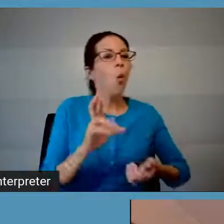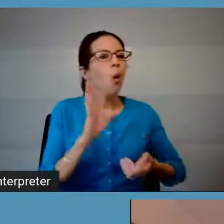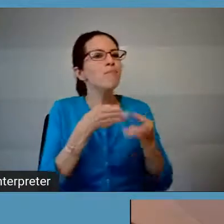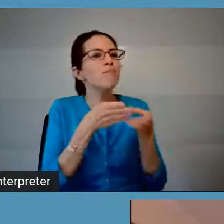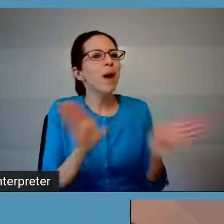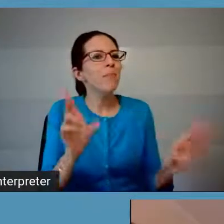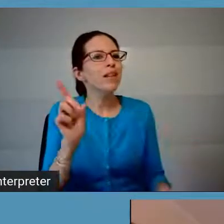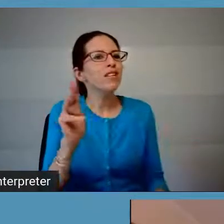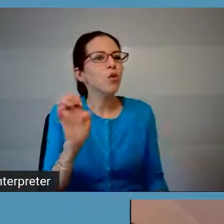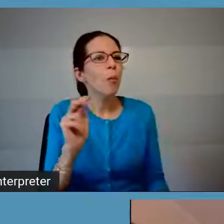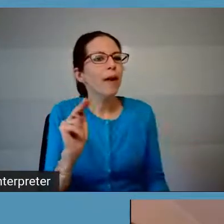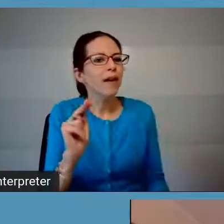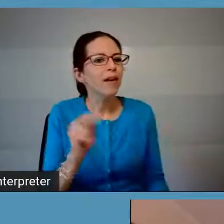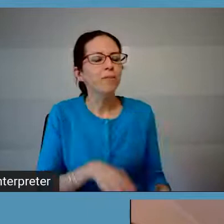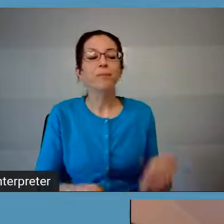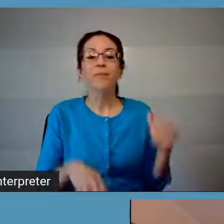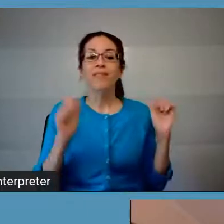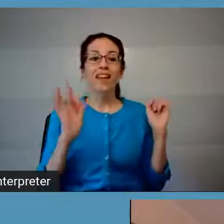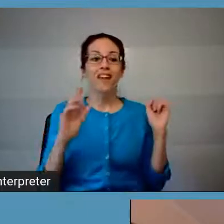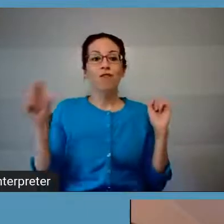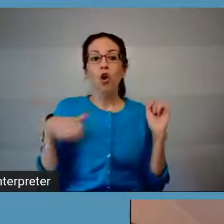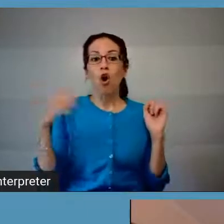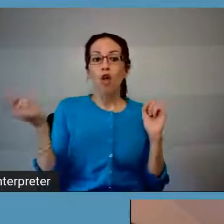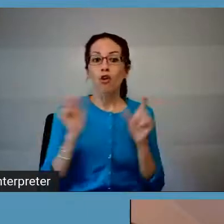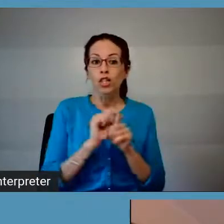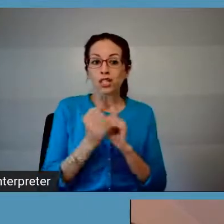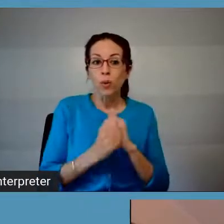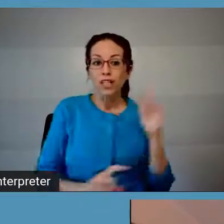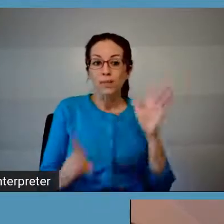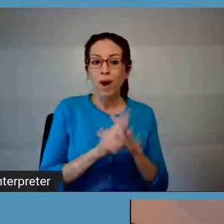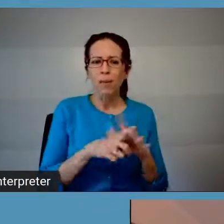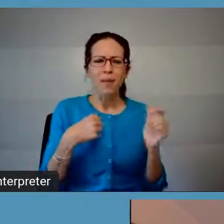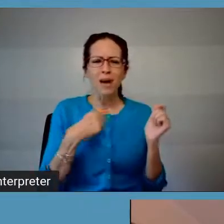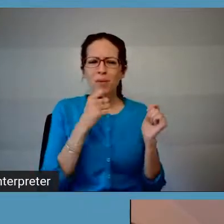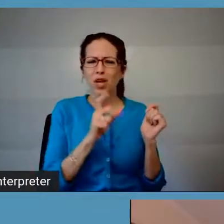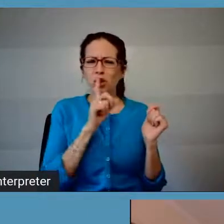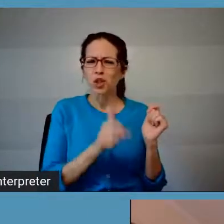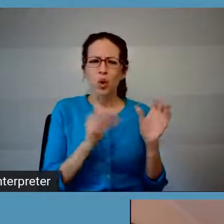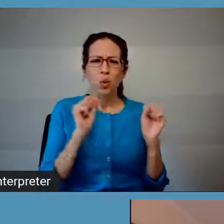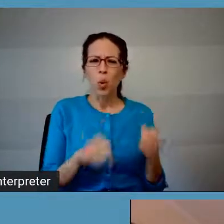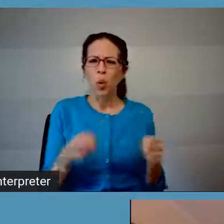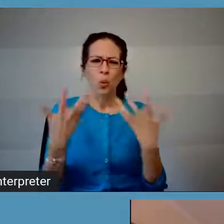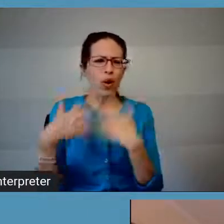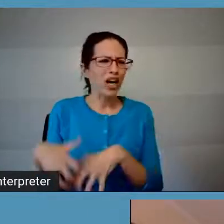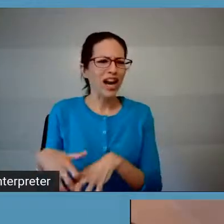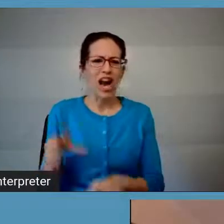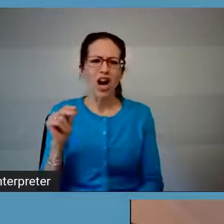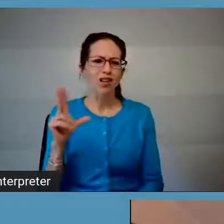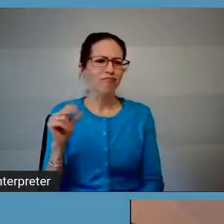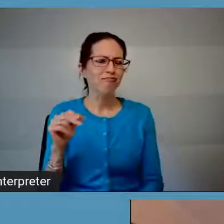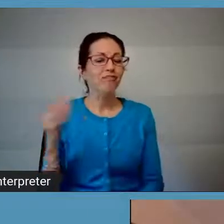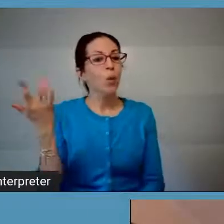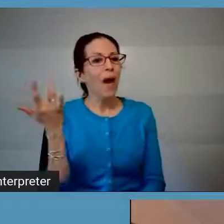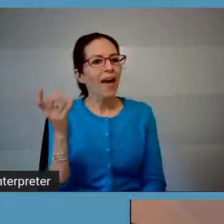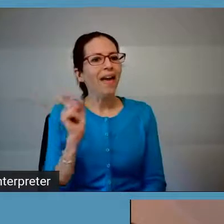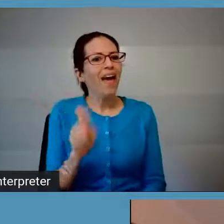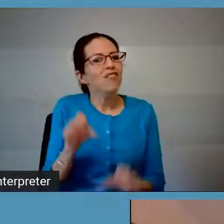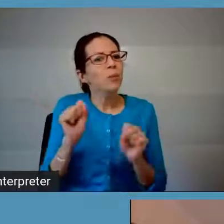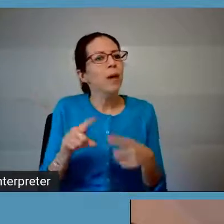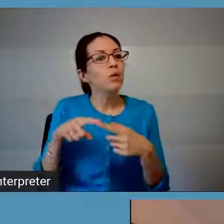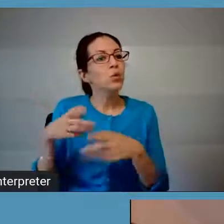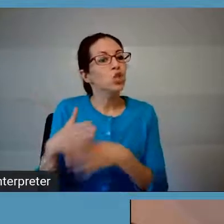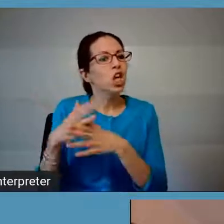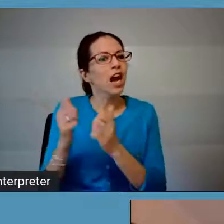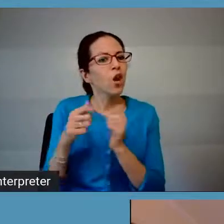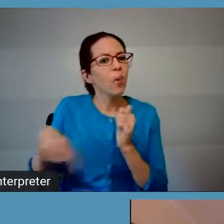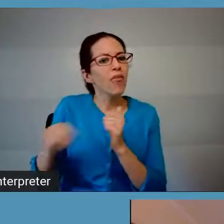there were other situations, I'm not entirely sure that they could work it out because they need to be able to share them and push them